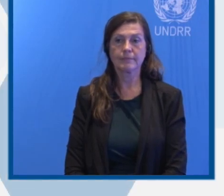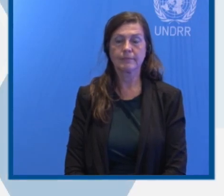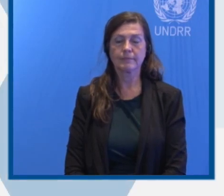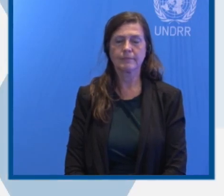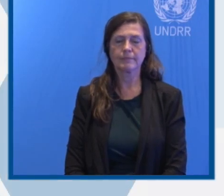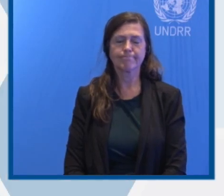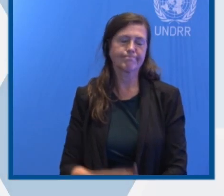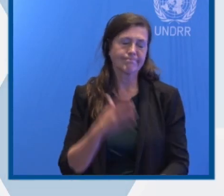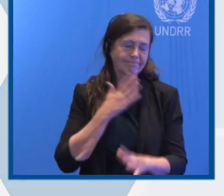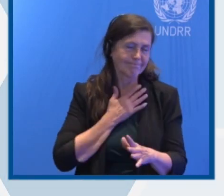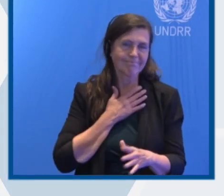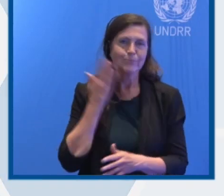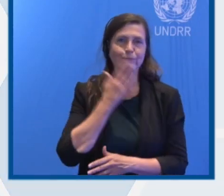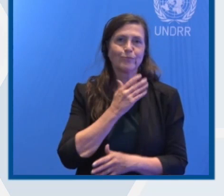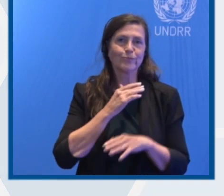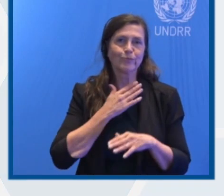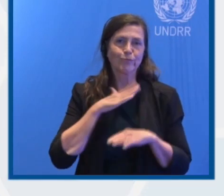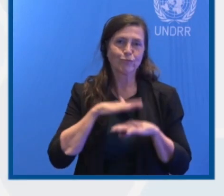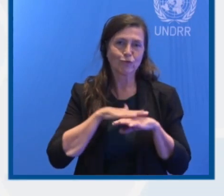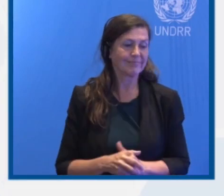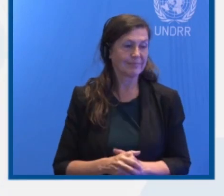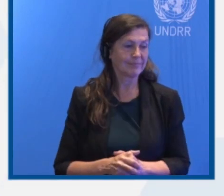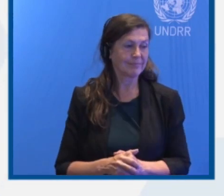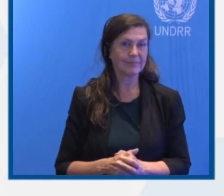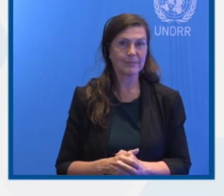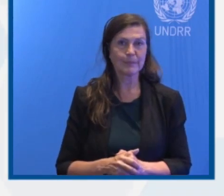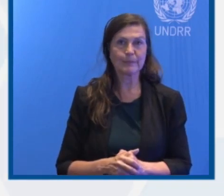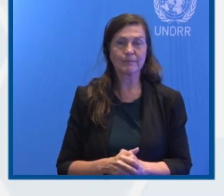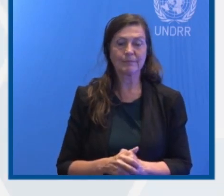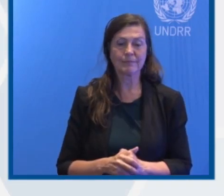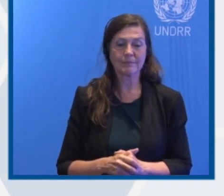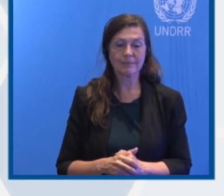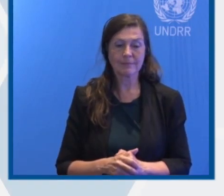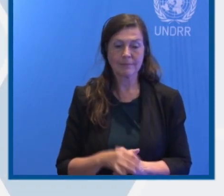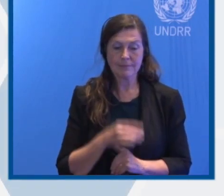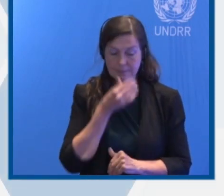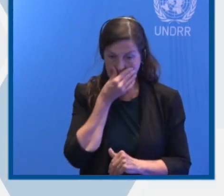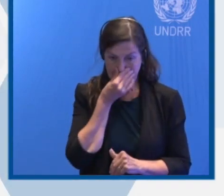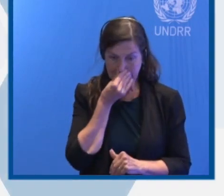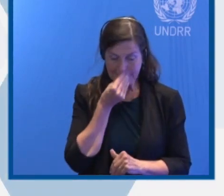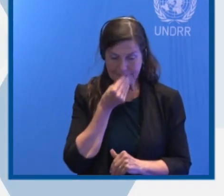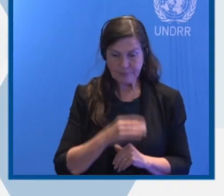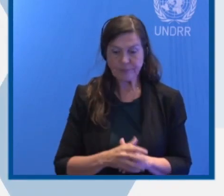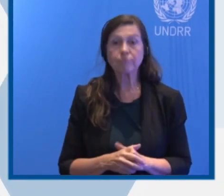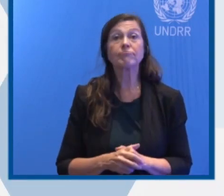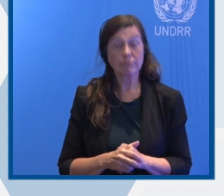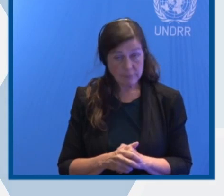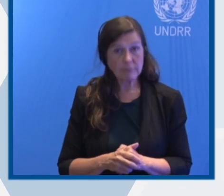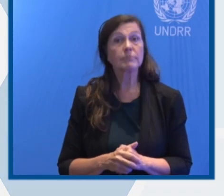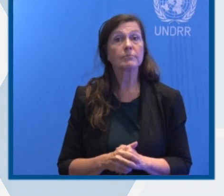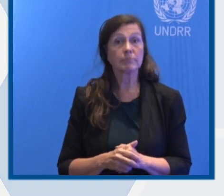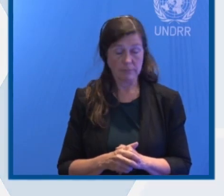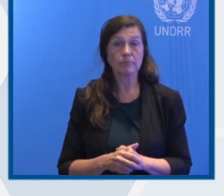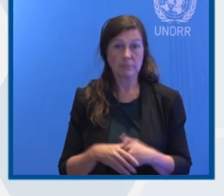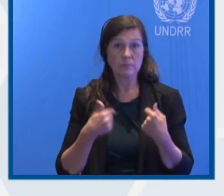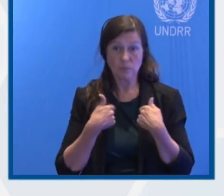Sorry, there was a reflection, an echo when you're asking the question, so I didn't get you well. But yes, we have all the